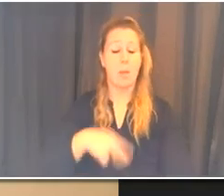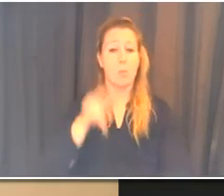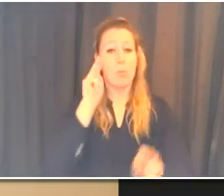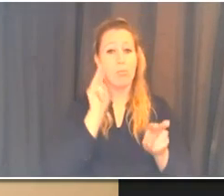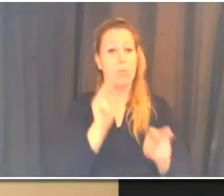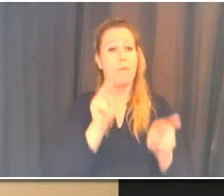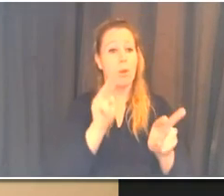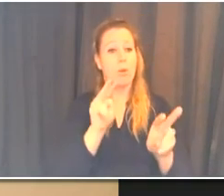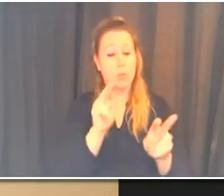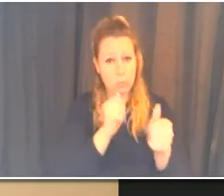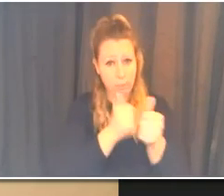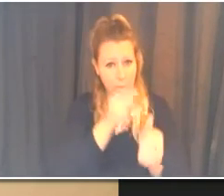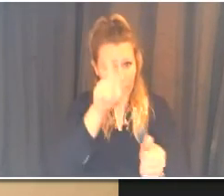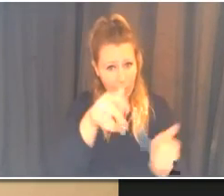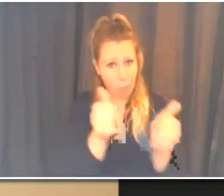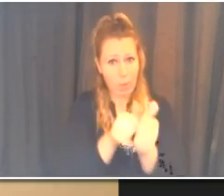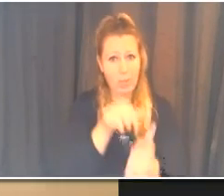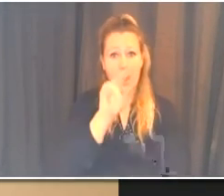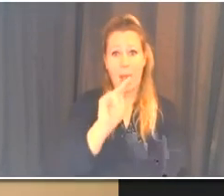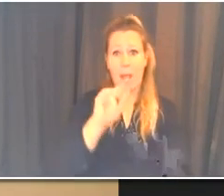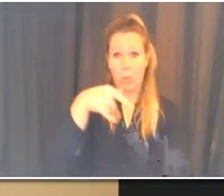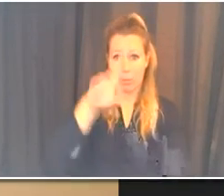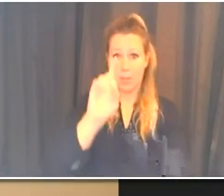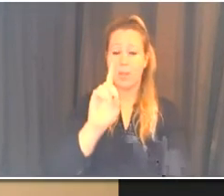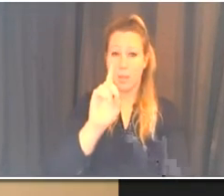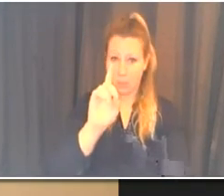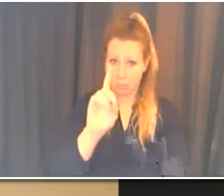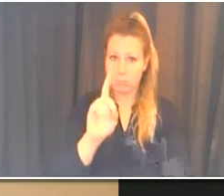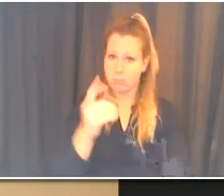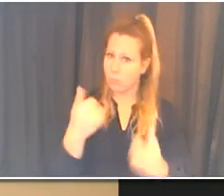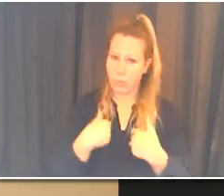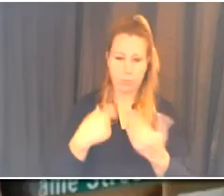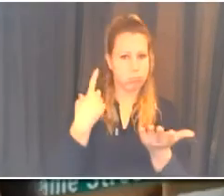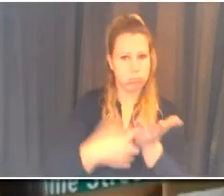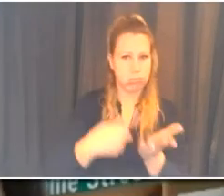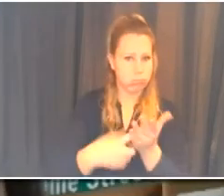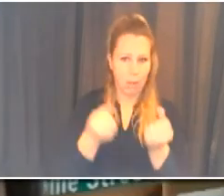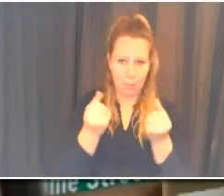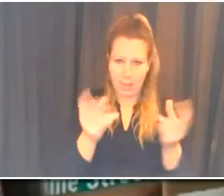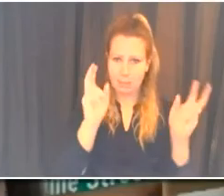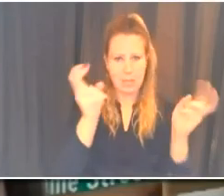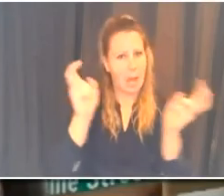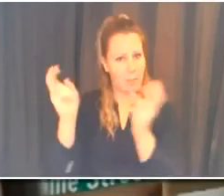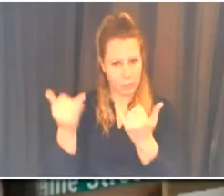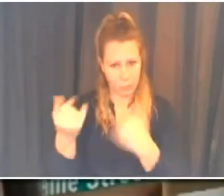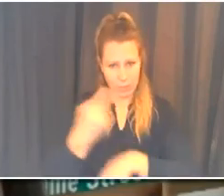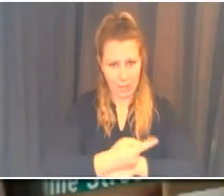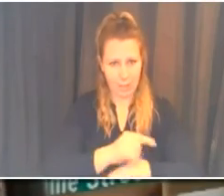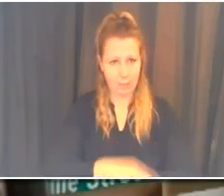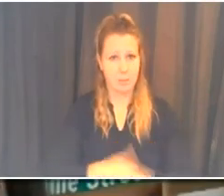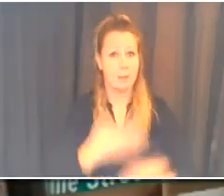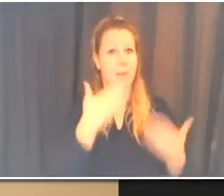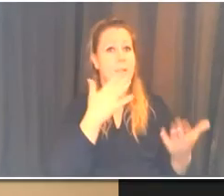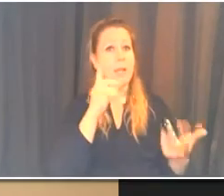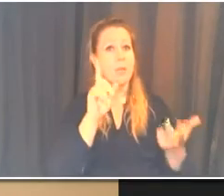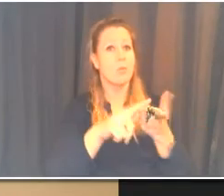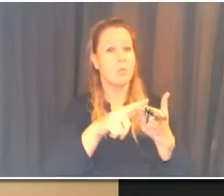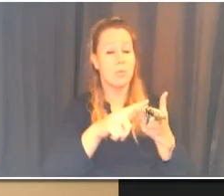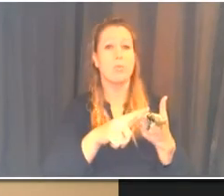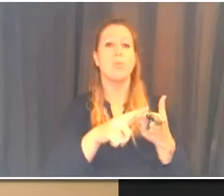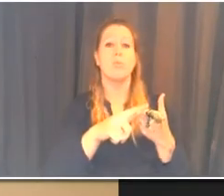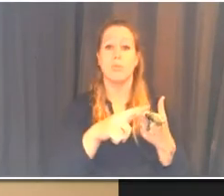forward to our continued partnership thank you thank you so much chair Richards it's always a